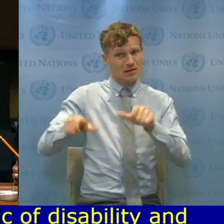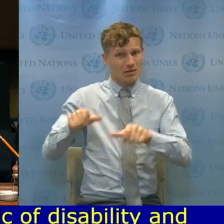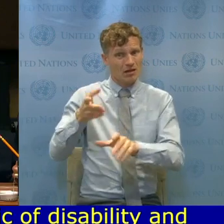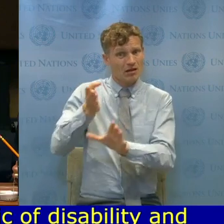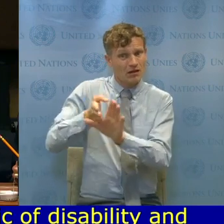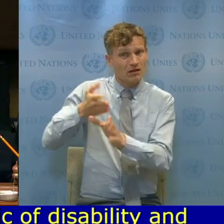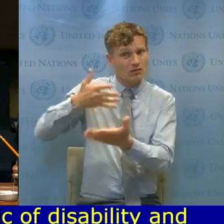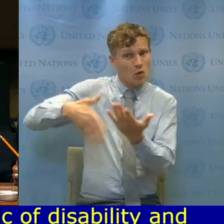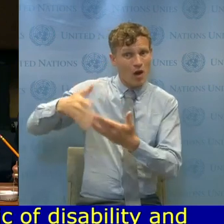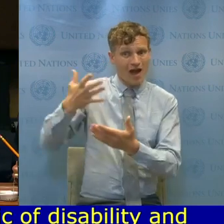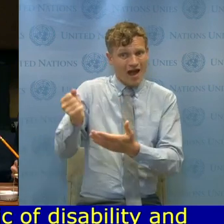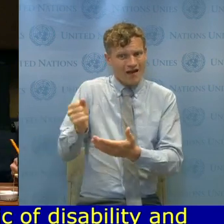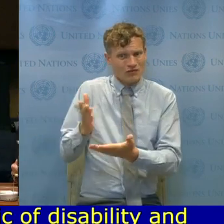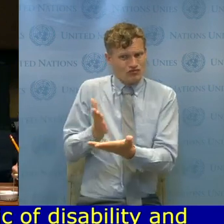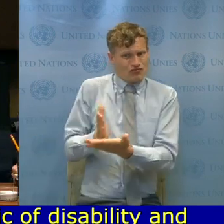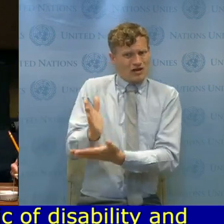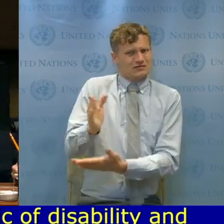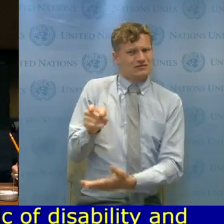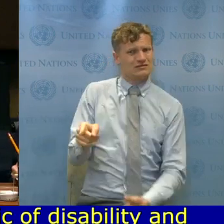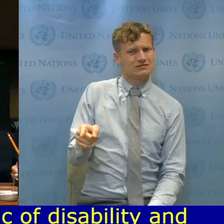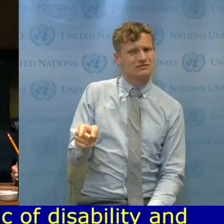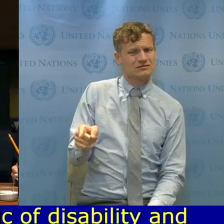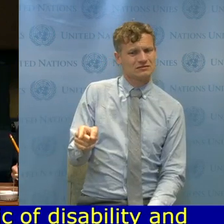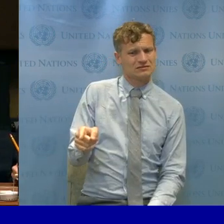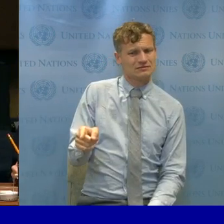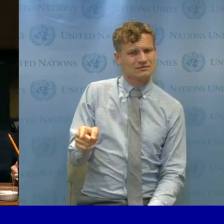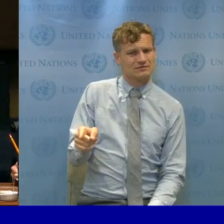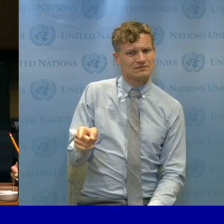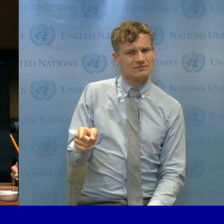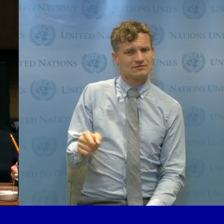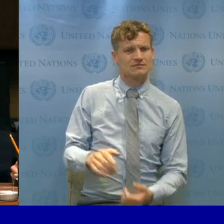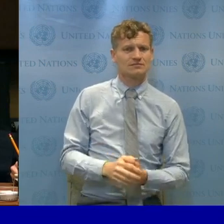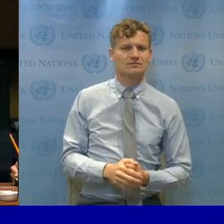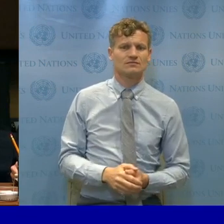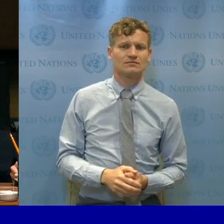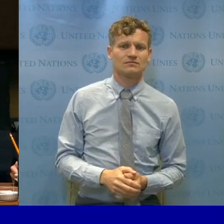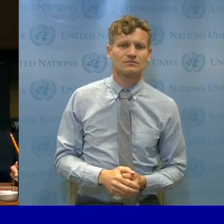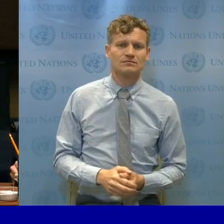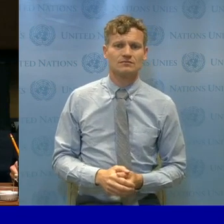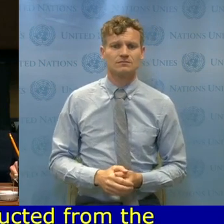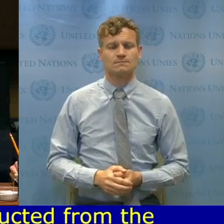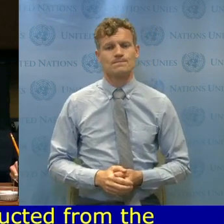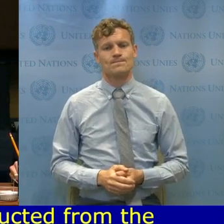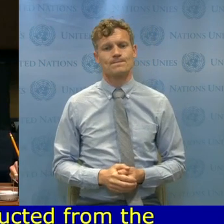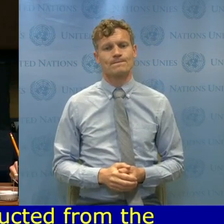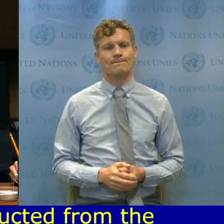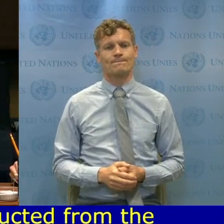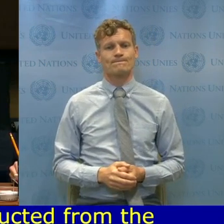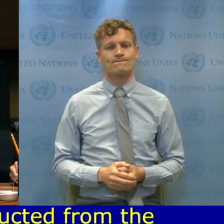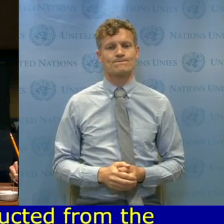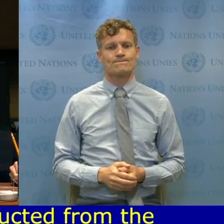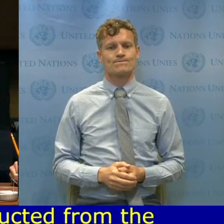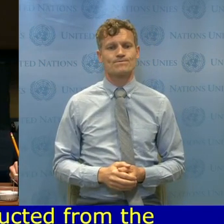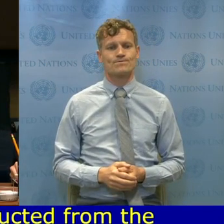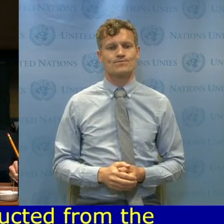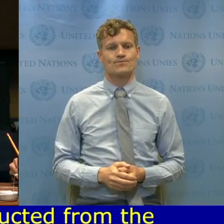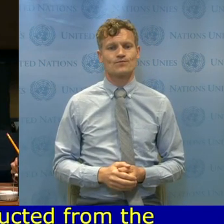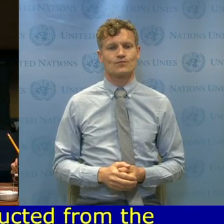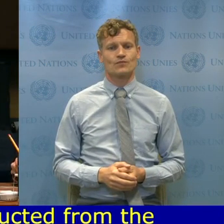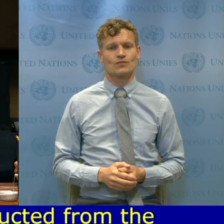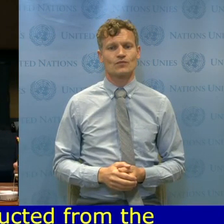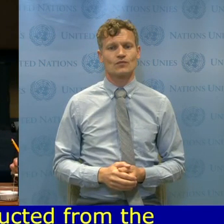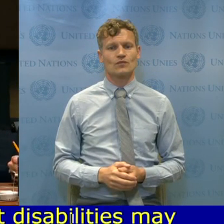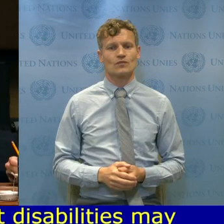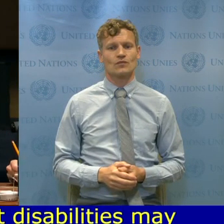without a disability may have a limited effect, we must emphasize the role of disabled persons themselves and of